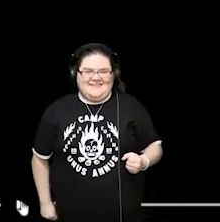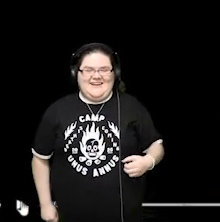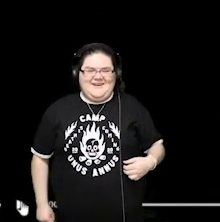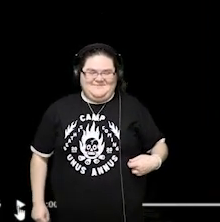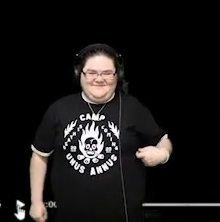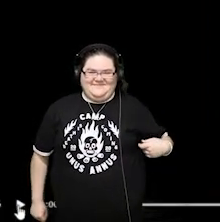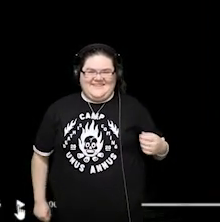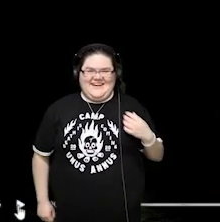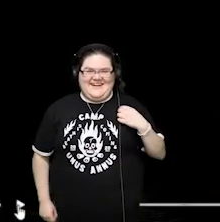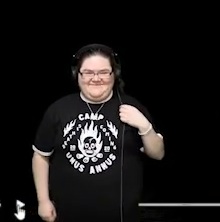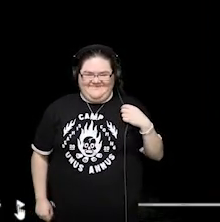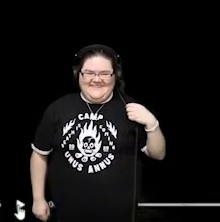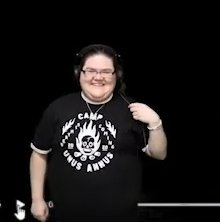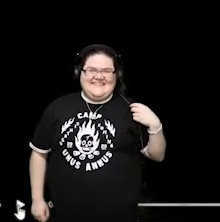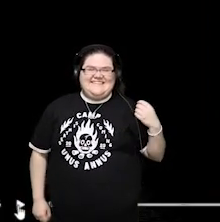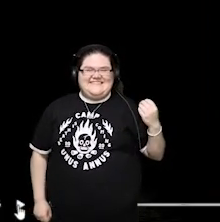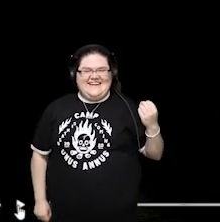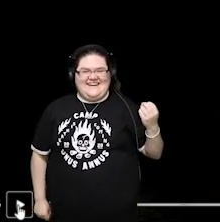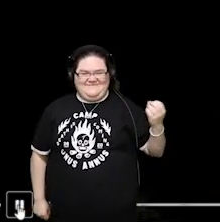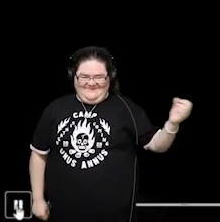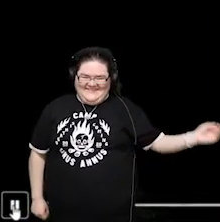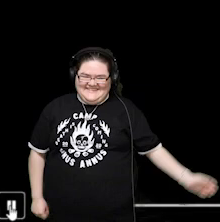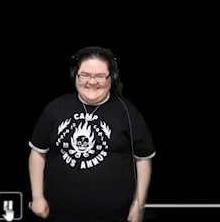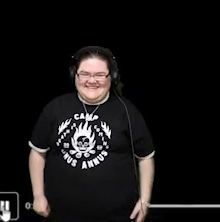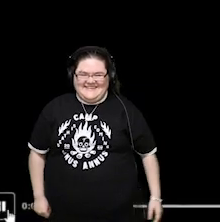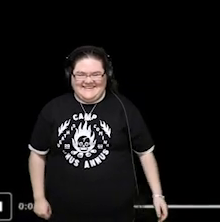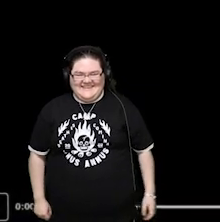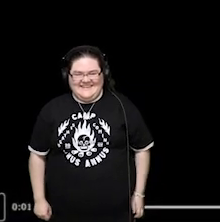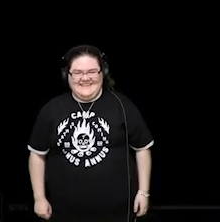I know what this is. The dancing was too much to remember. Here we go.